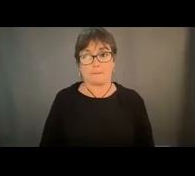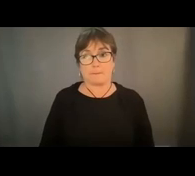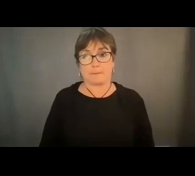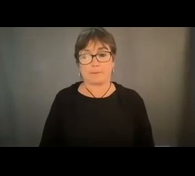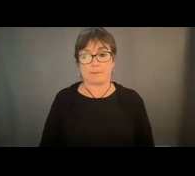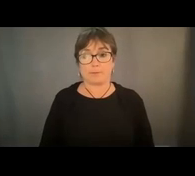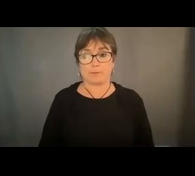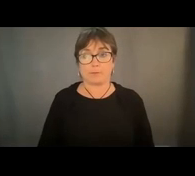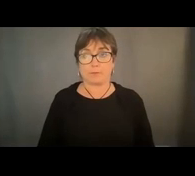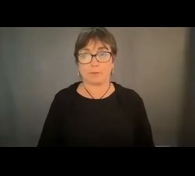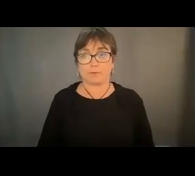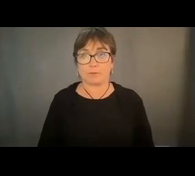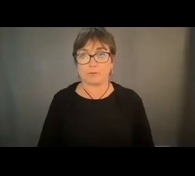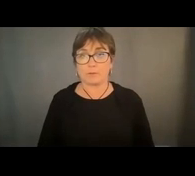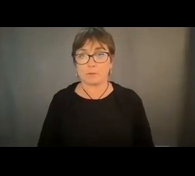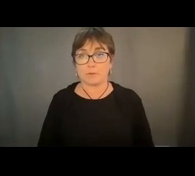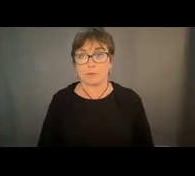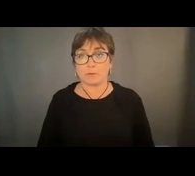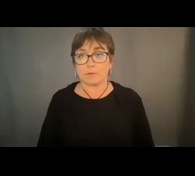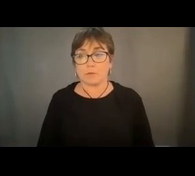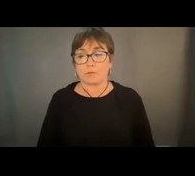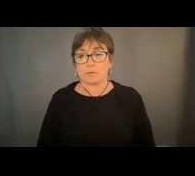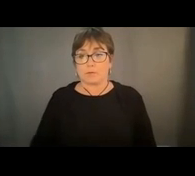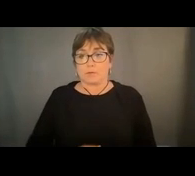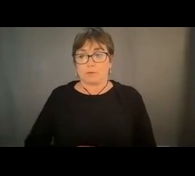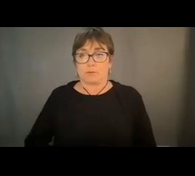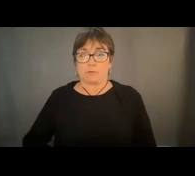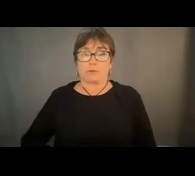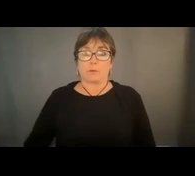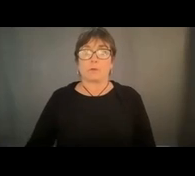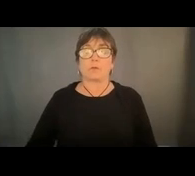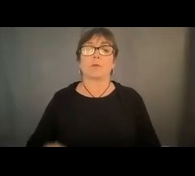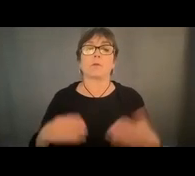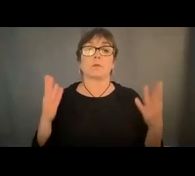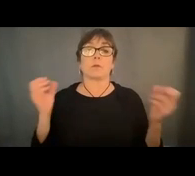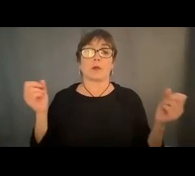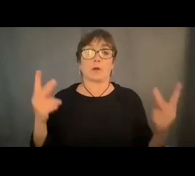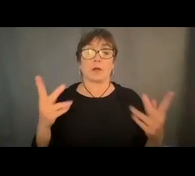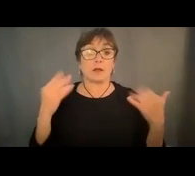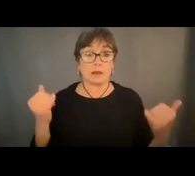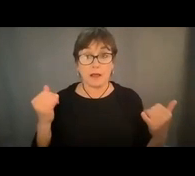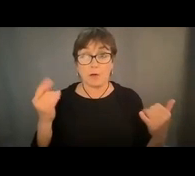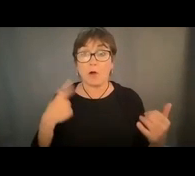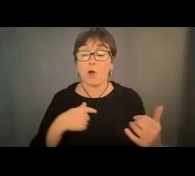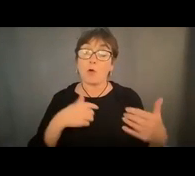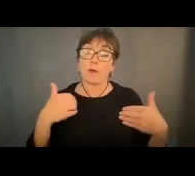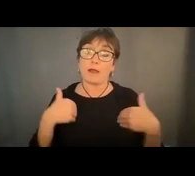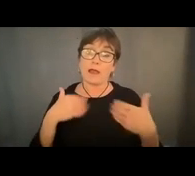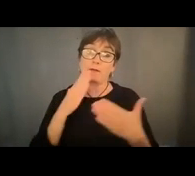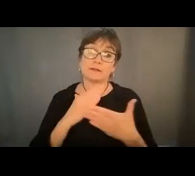Okay, and then as you guys heard, we have some information from our